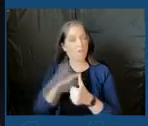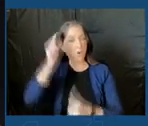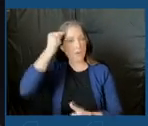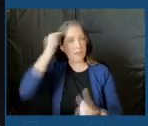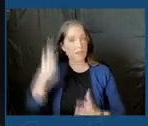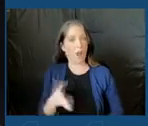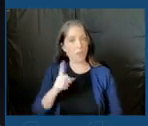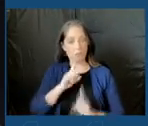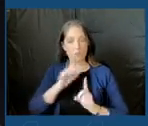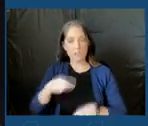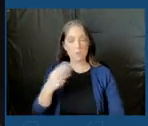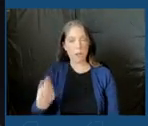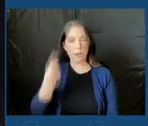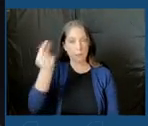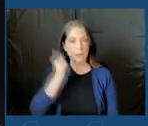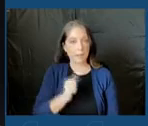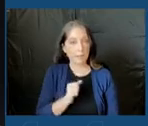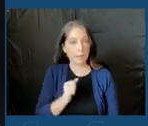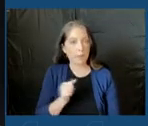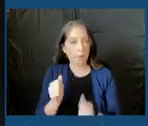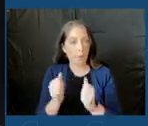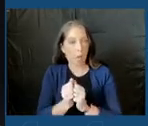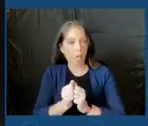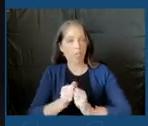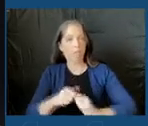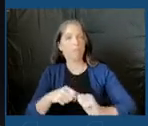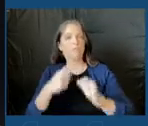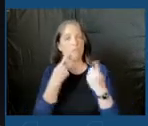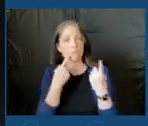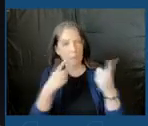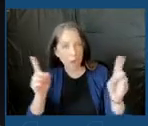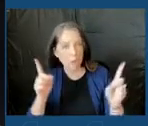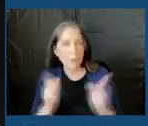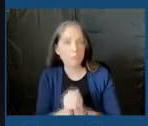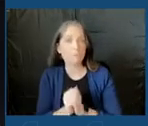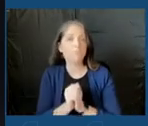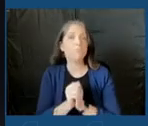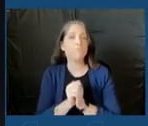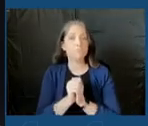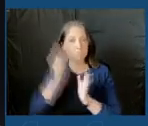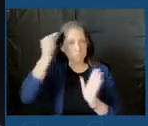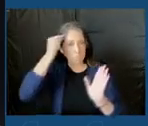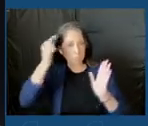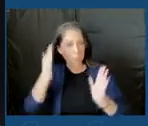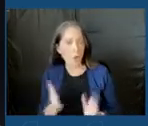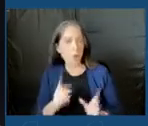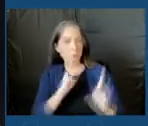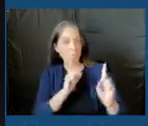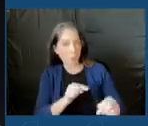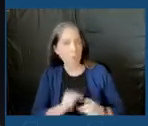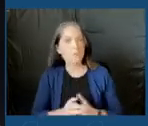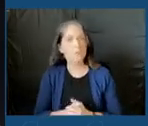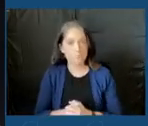immediately with some proclamations and some governor executive orders.